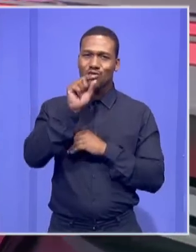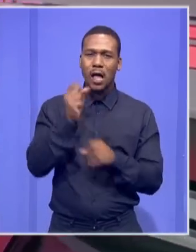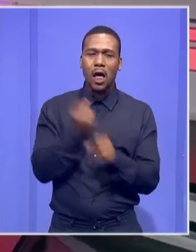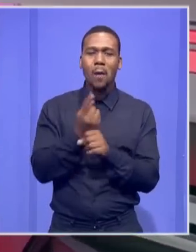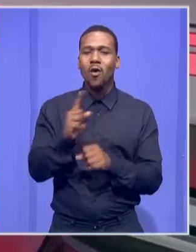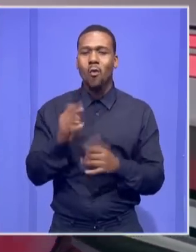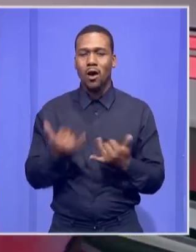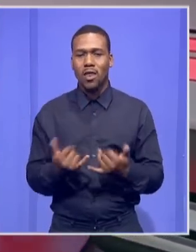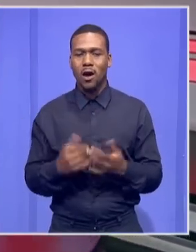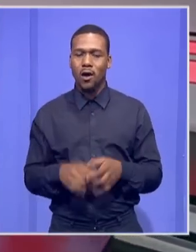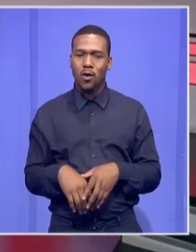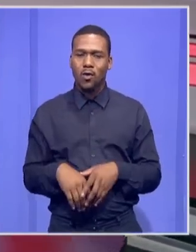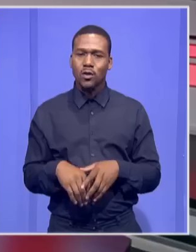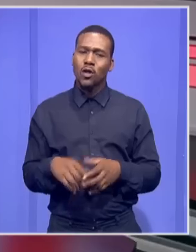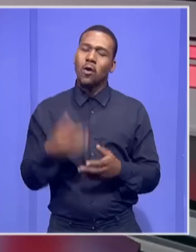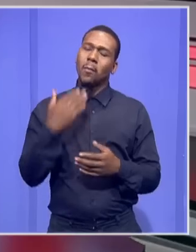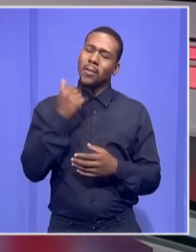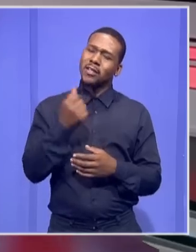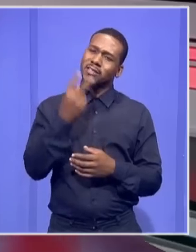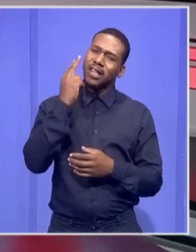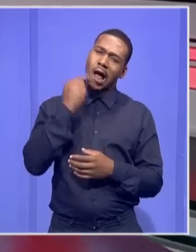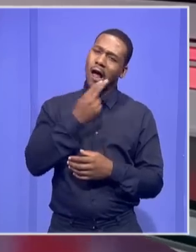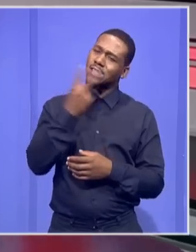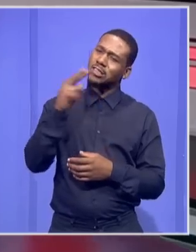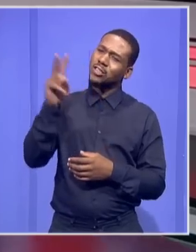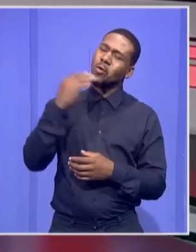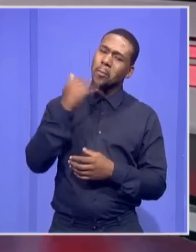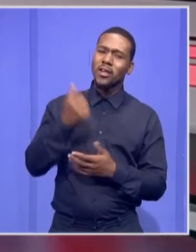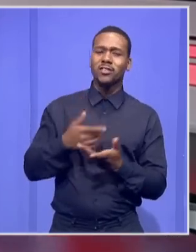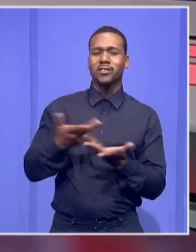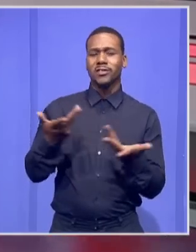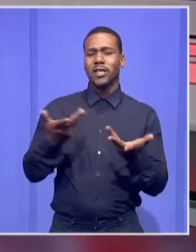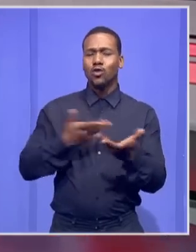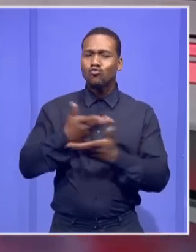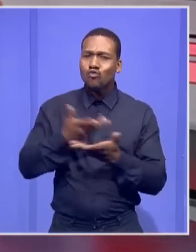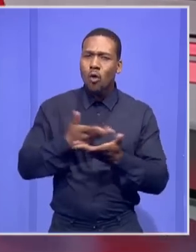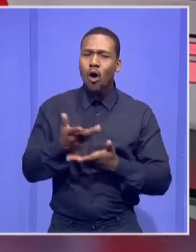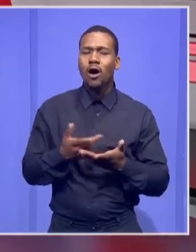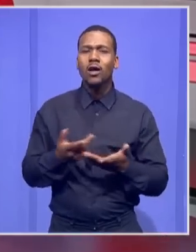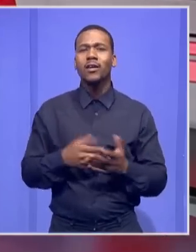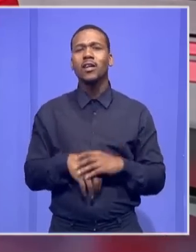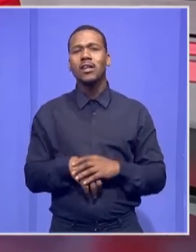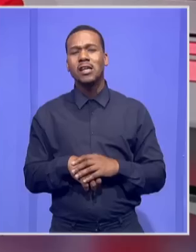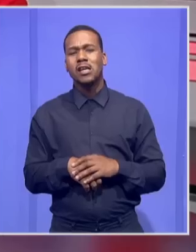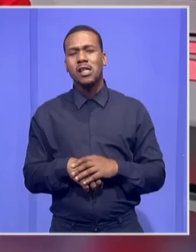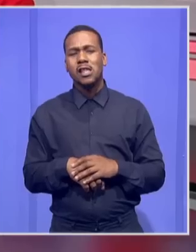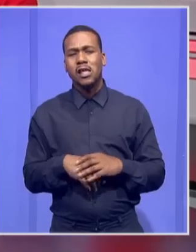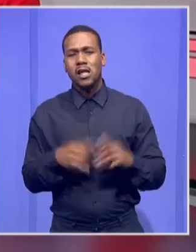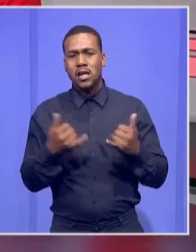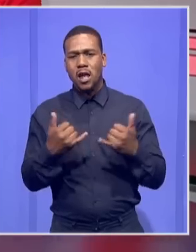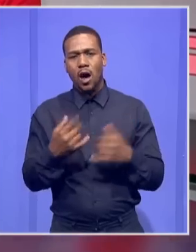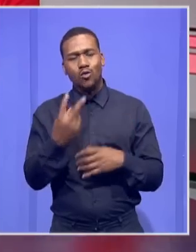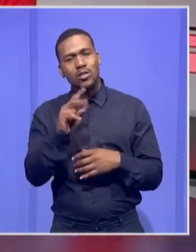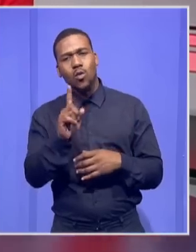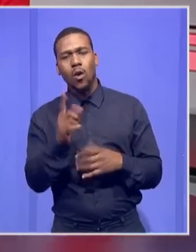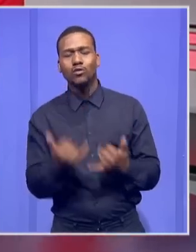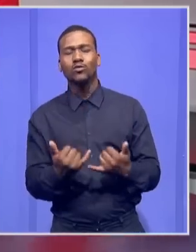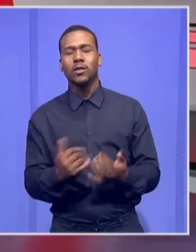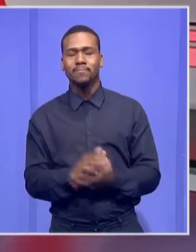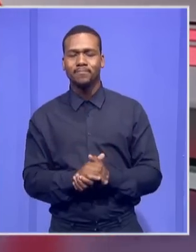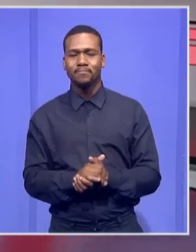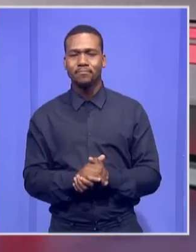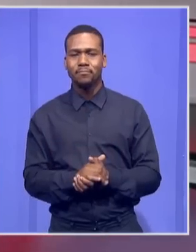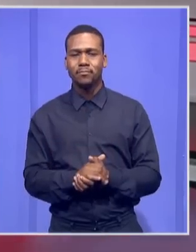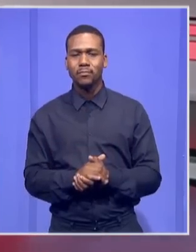taking place today. Stembiso, good to see you again. So talk to us. I mean, the sort of lineup and everything that we're about to see taking place today. Definitely,